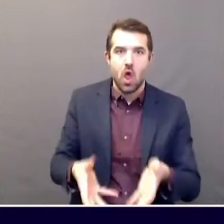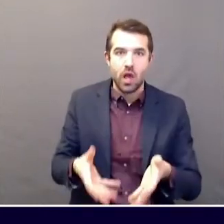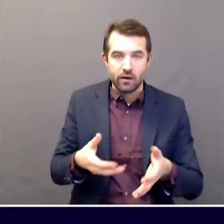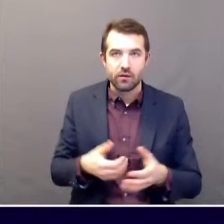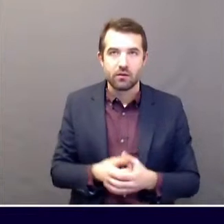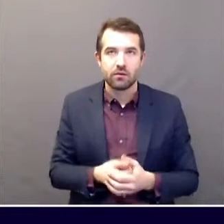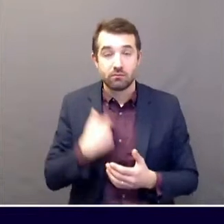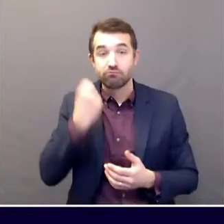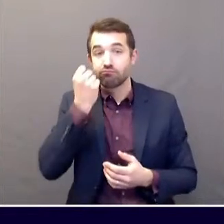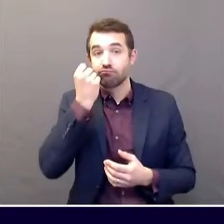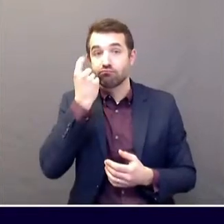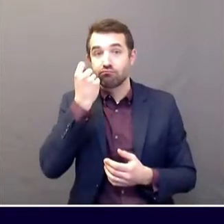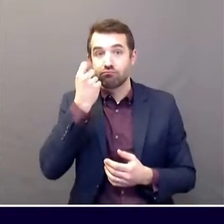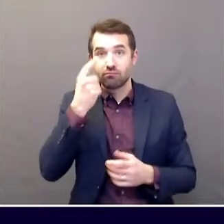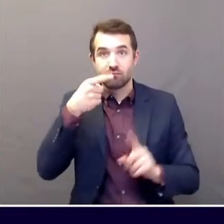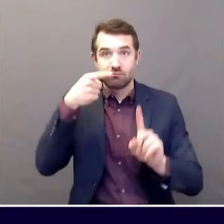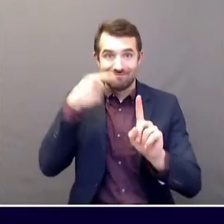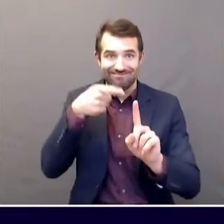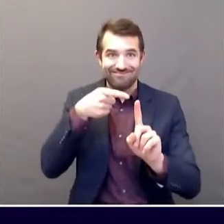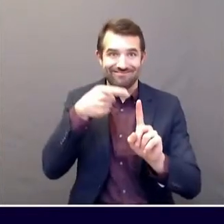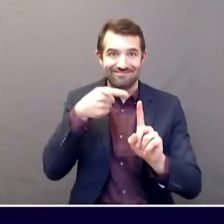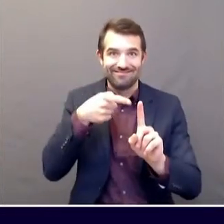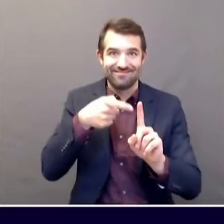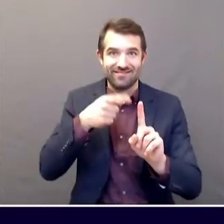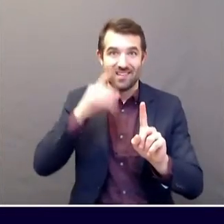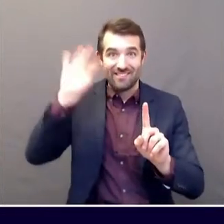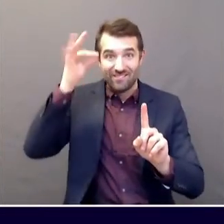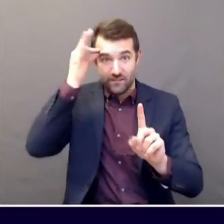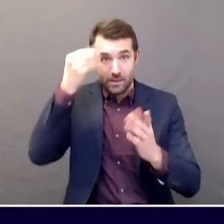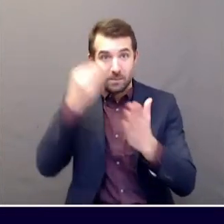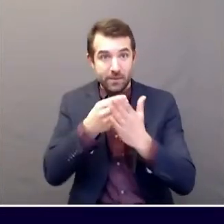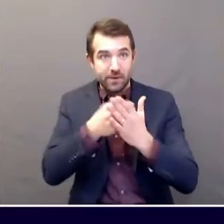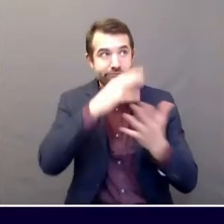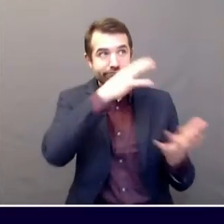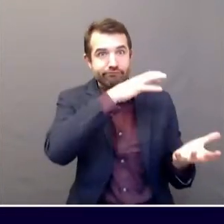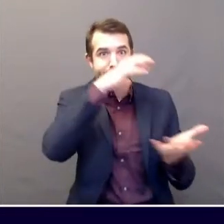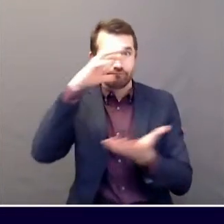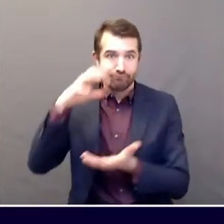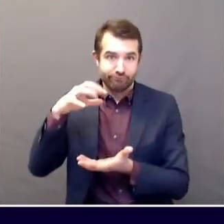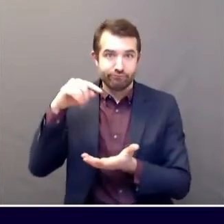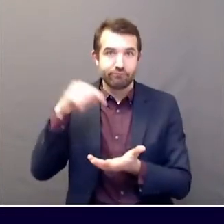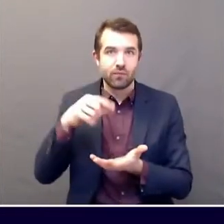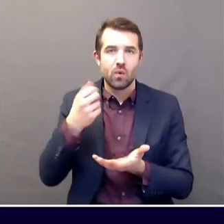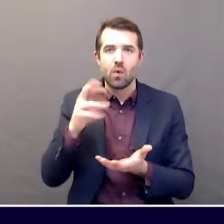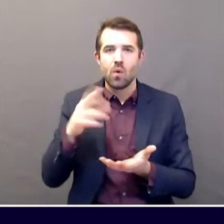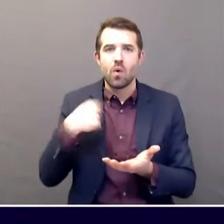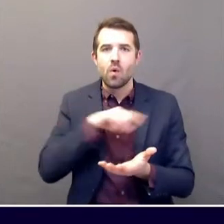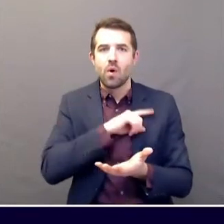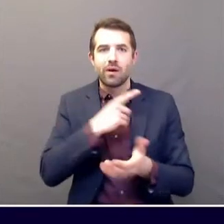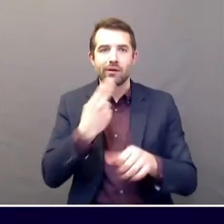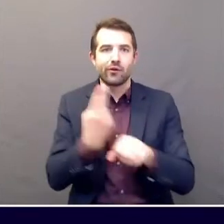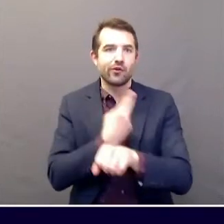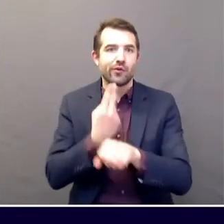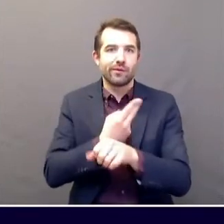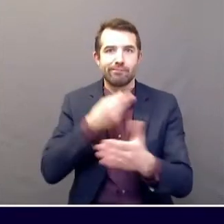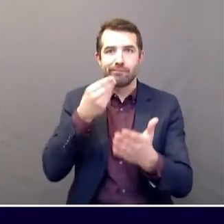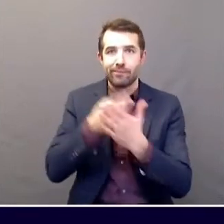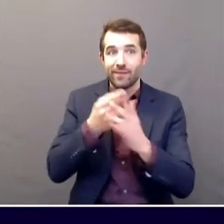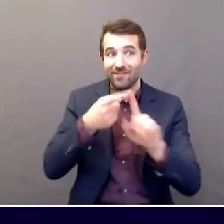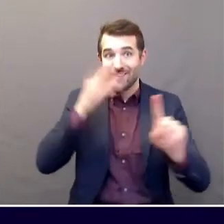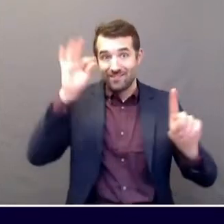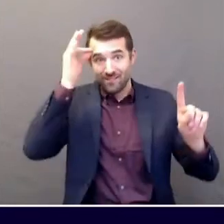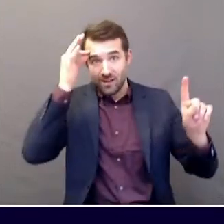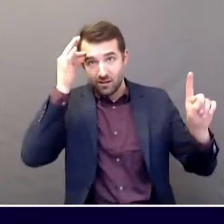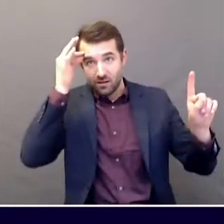purpose, or would that $100 million be coming from money that could be spent on other needs that may be more essential to COVID